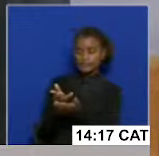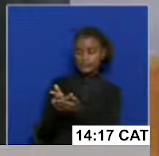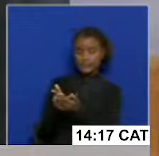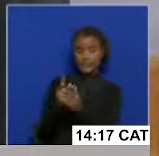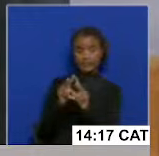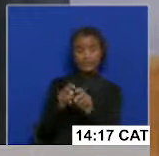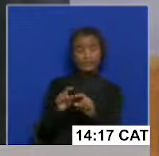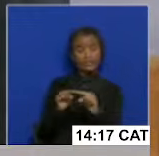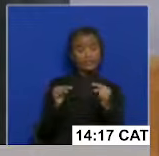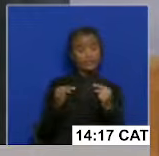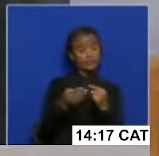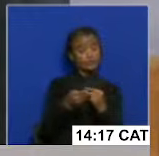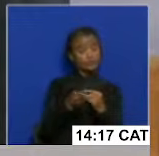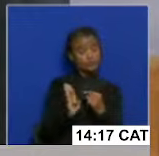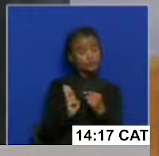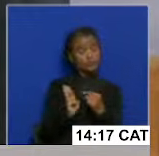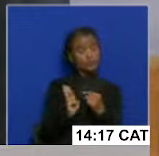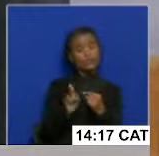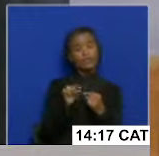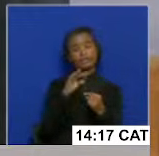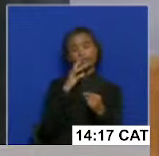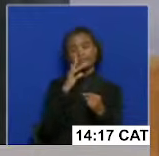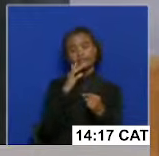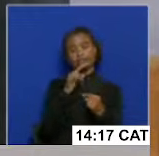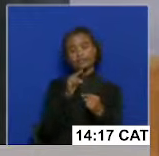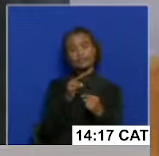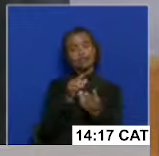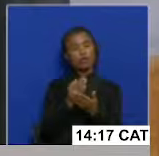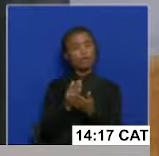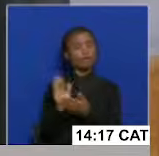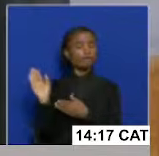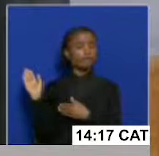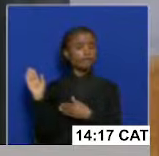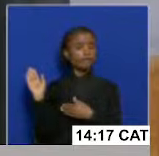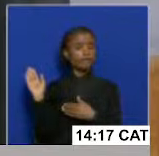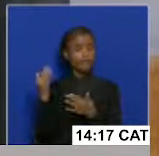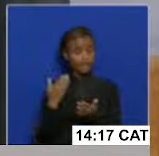That's what it is, in your own words.